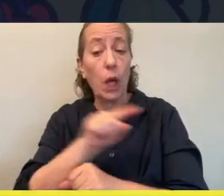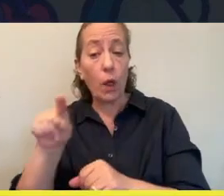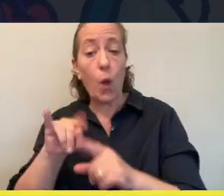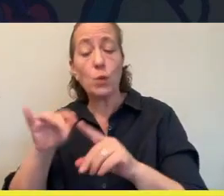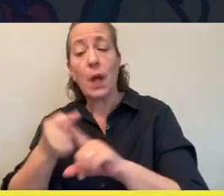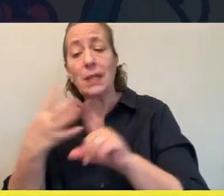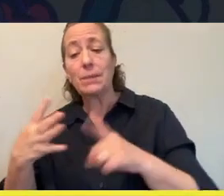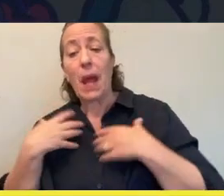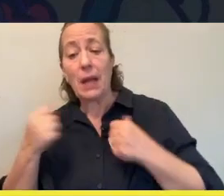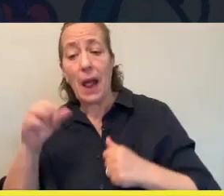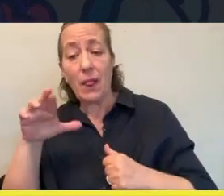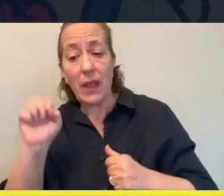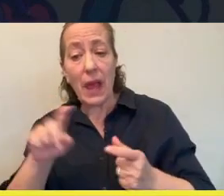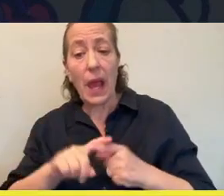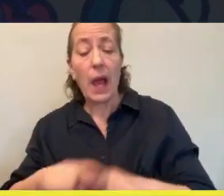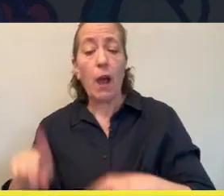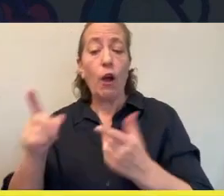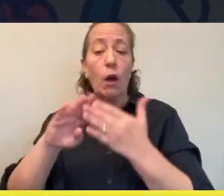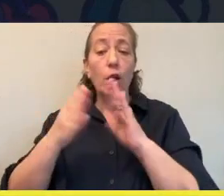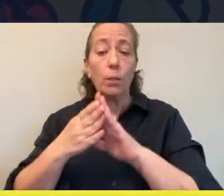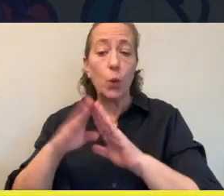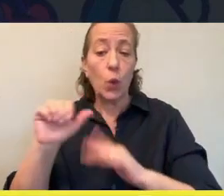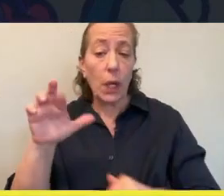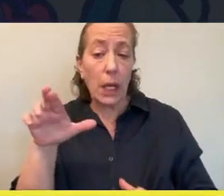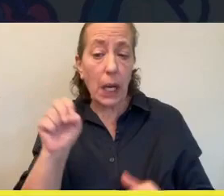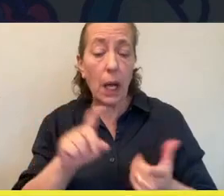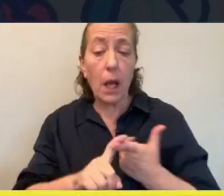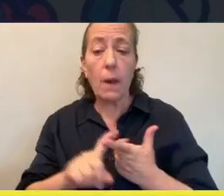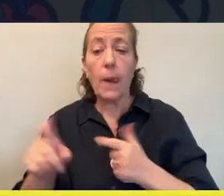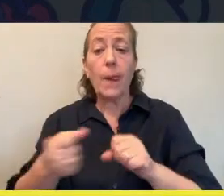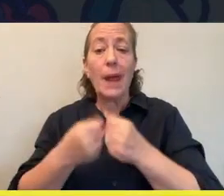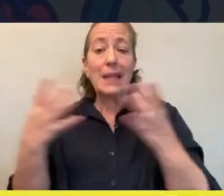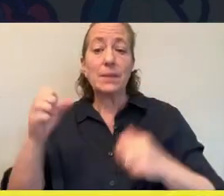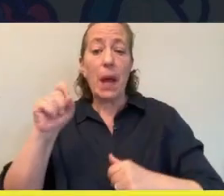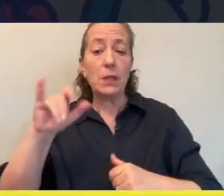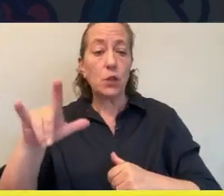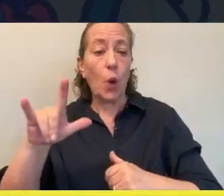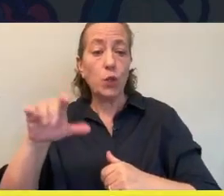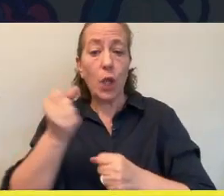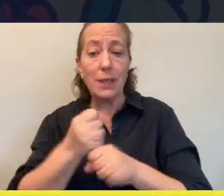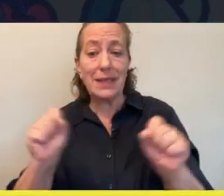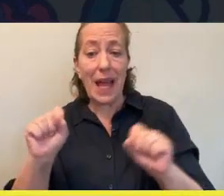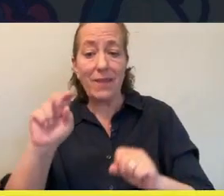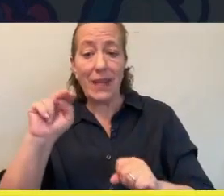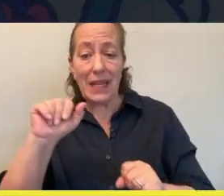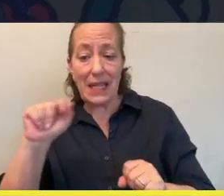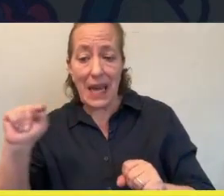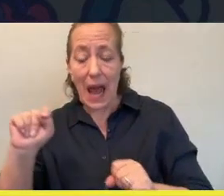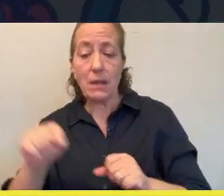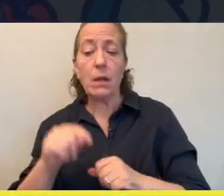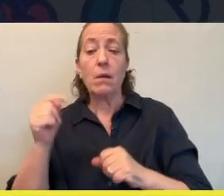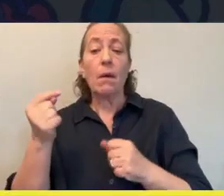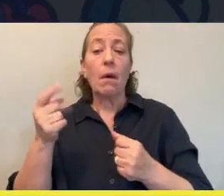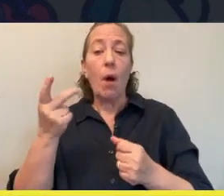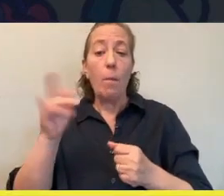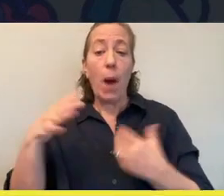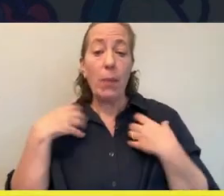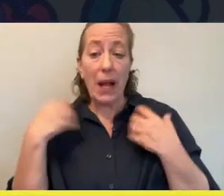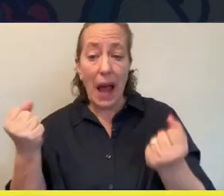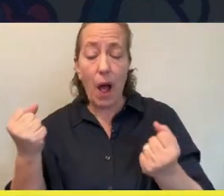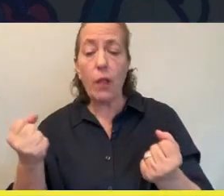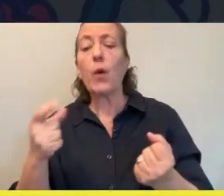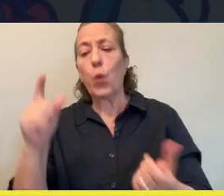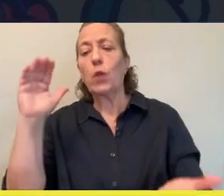access, improve community care, expand the social safety net, and fund public health infrastructure, are likely to reduce imprisonment